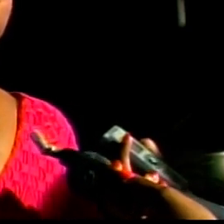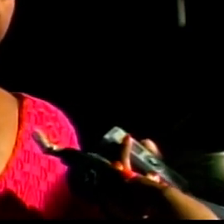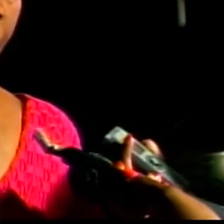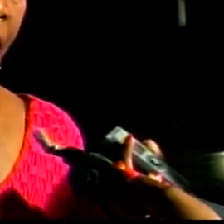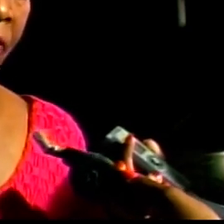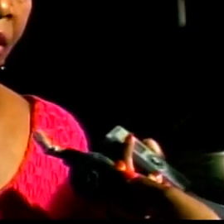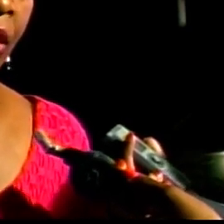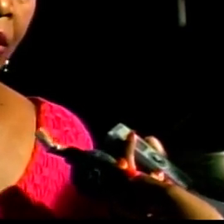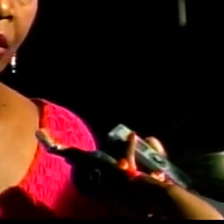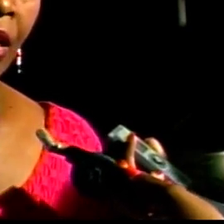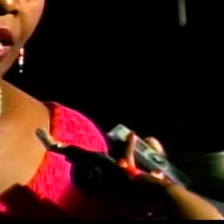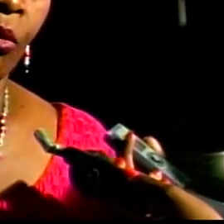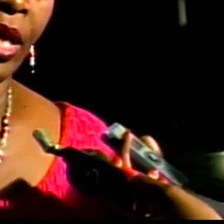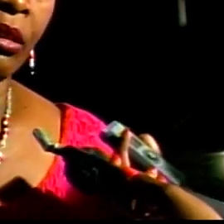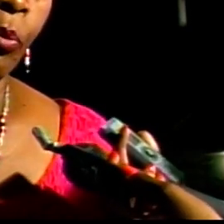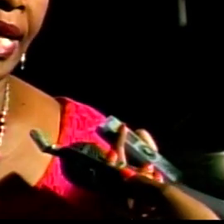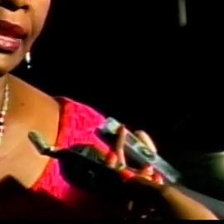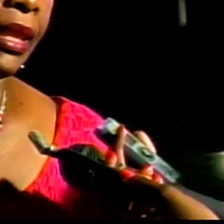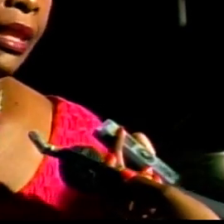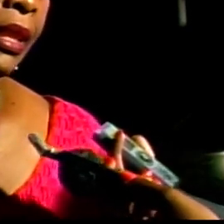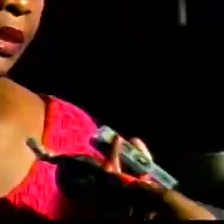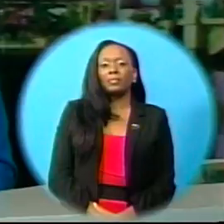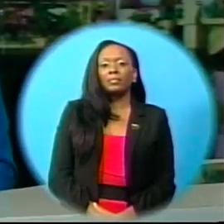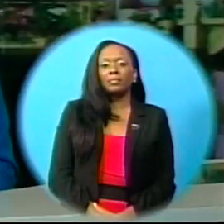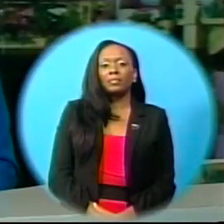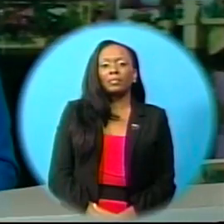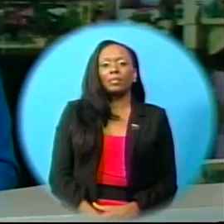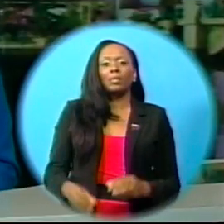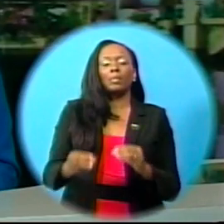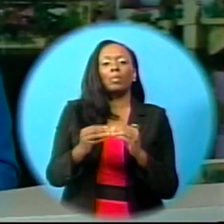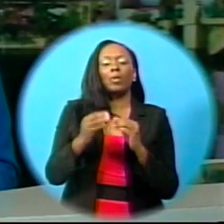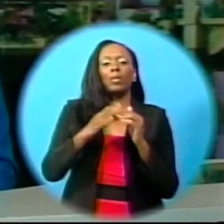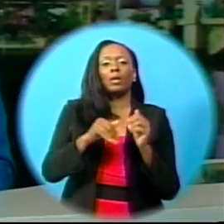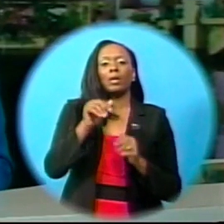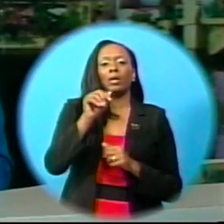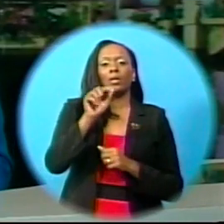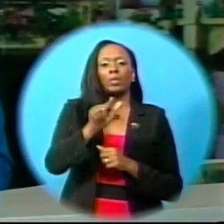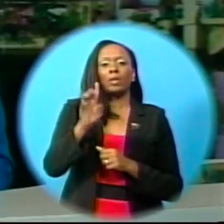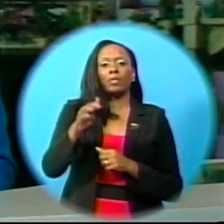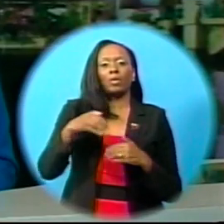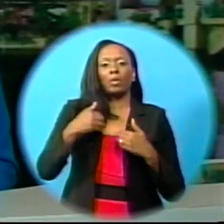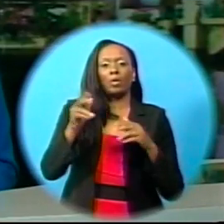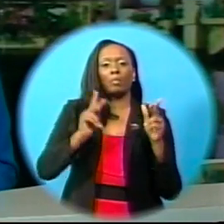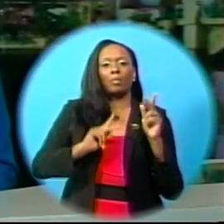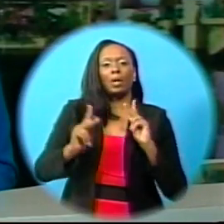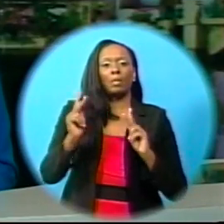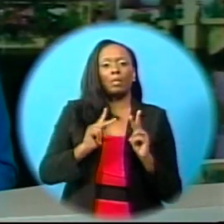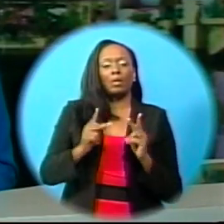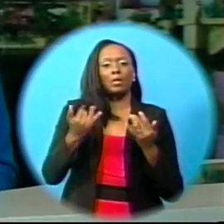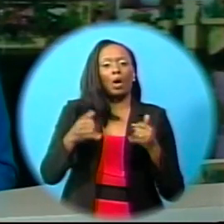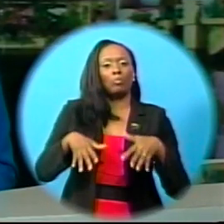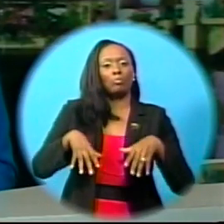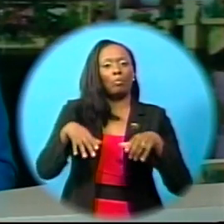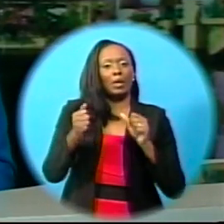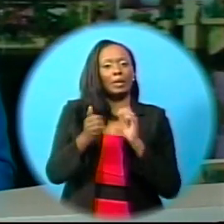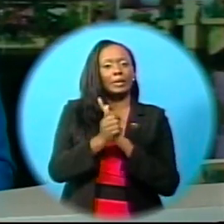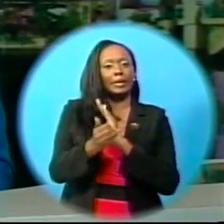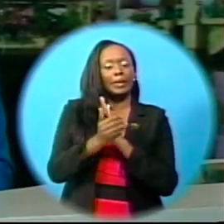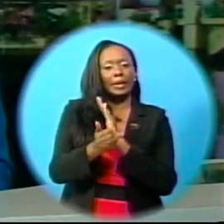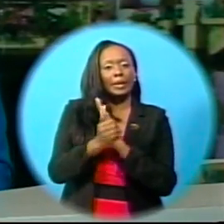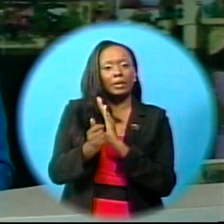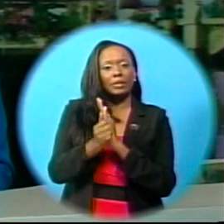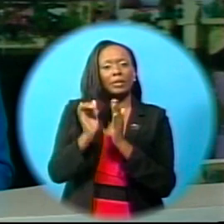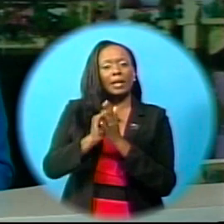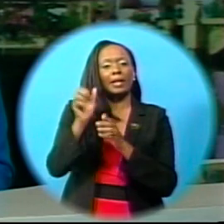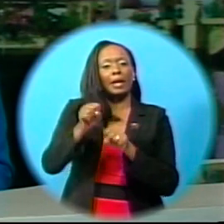money, taxpayers' funds are well spent. More than 24 young people are in the process of acquiring skills for which